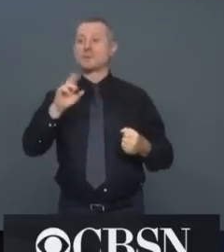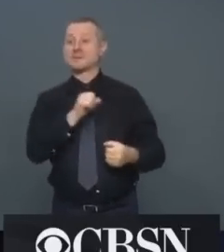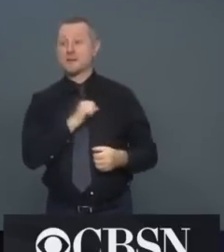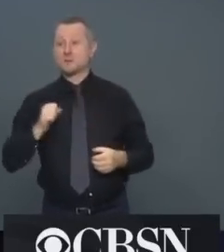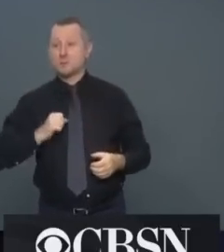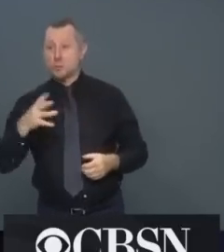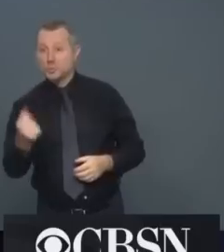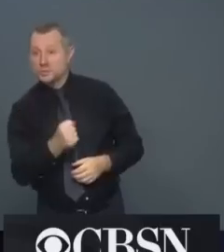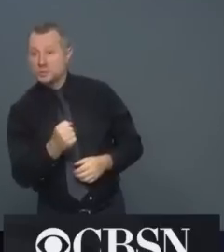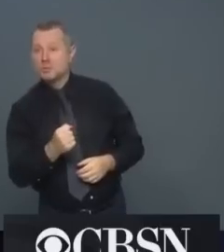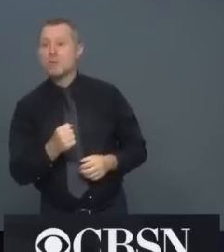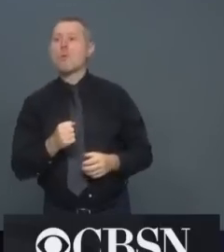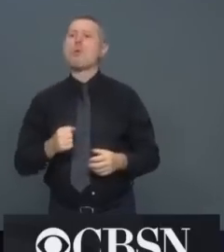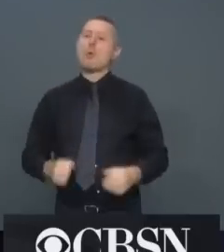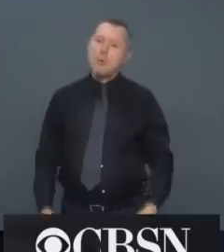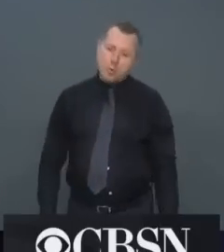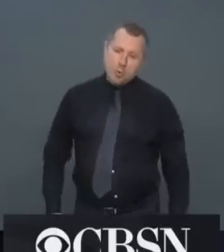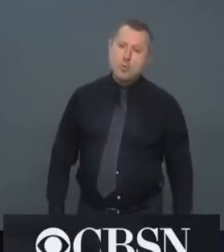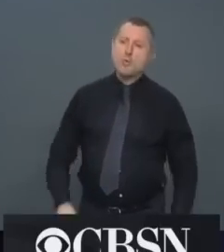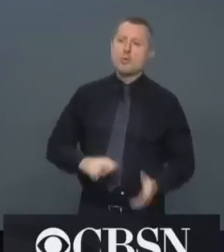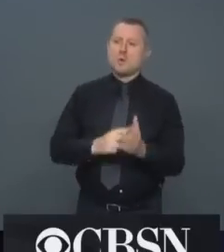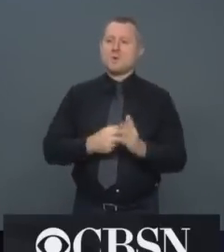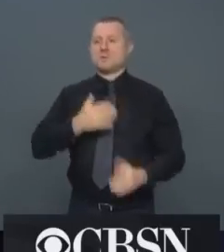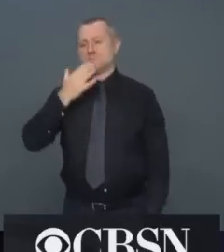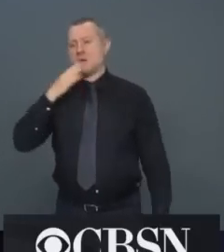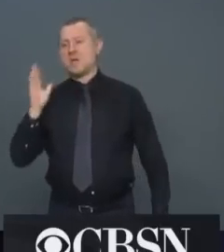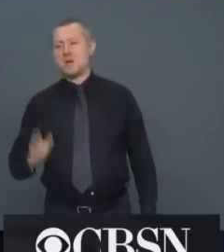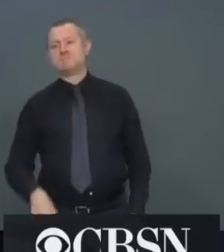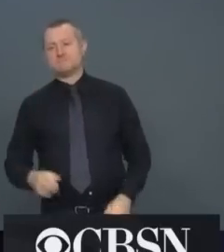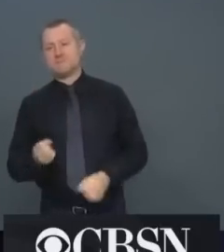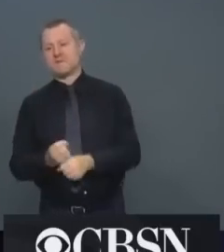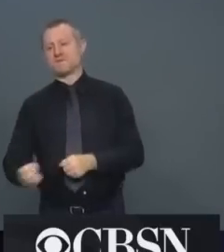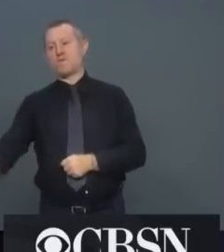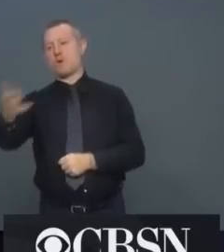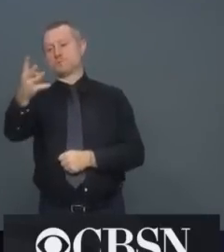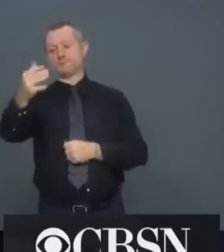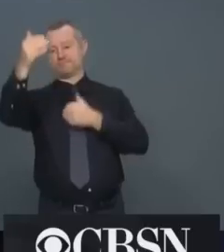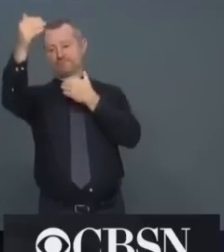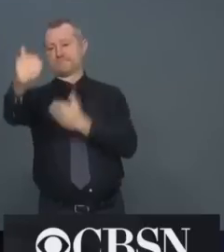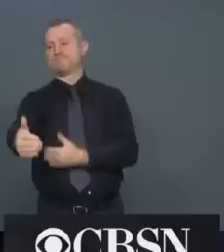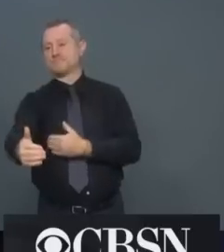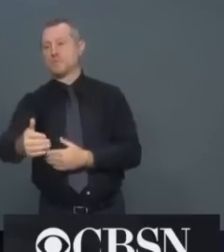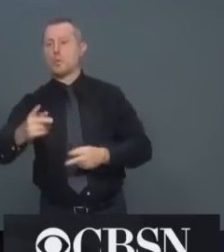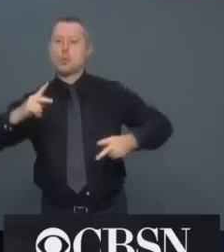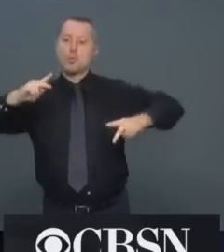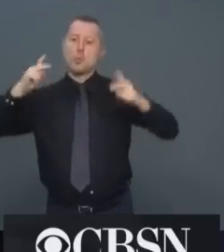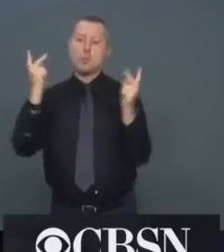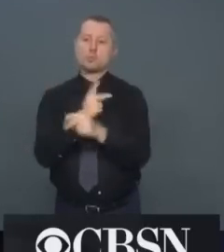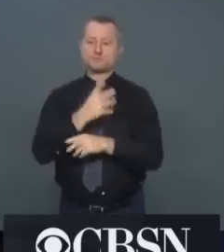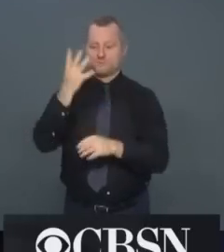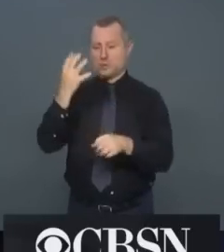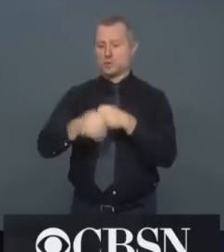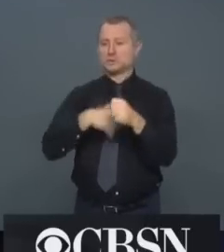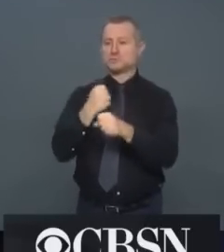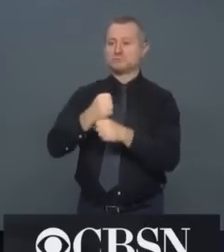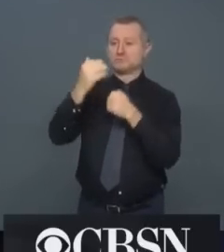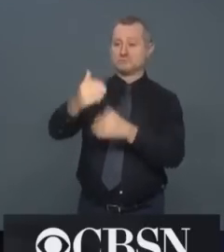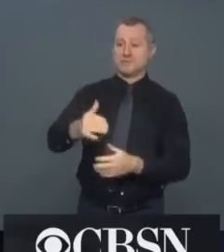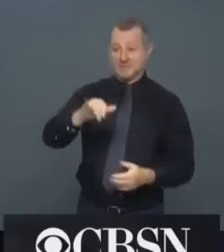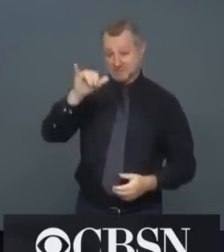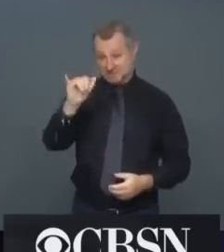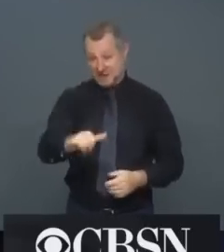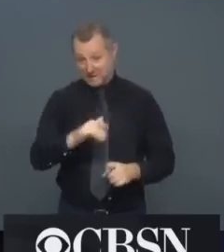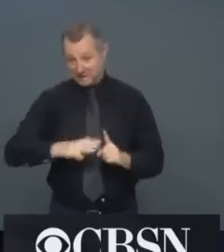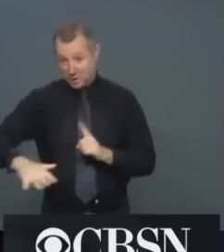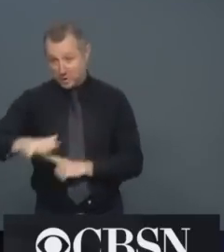have a bad 4 years coming up. The worst 4 years. And in that environment, you